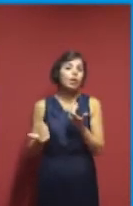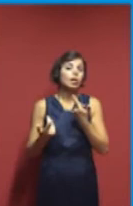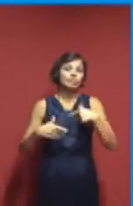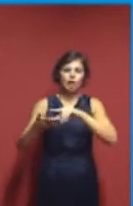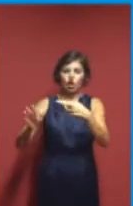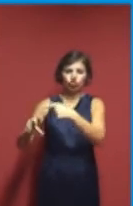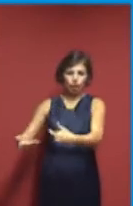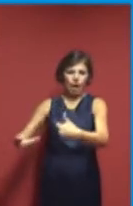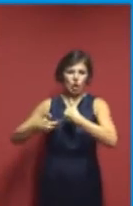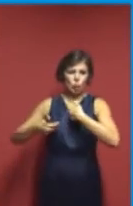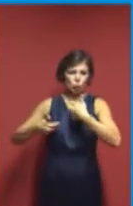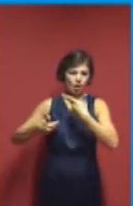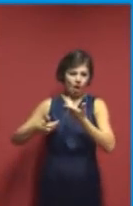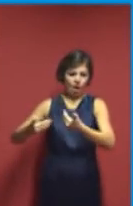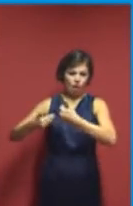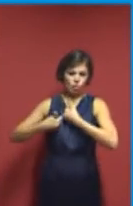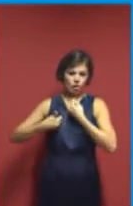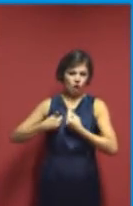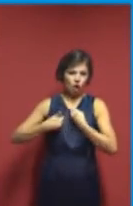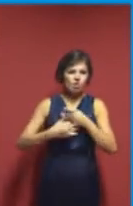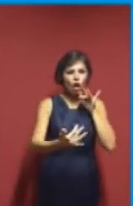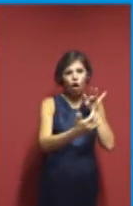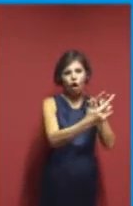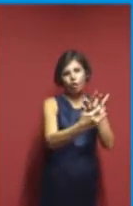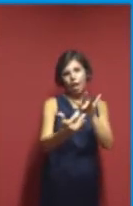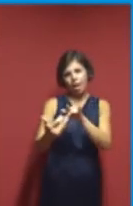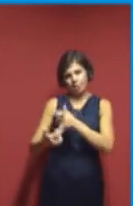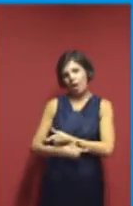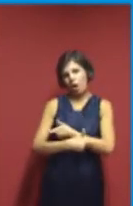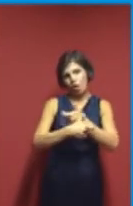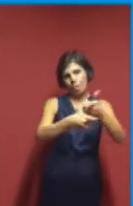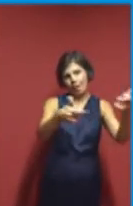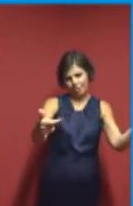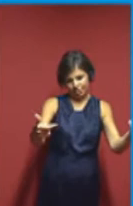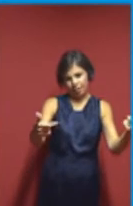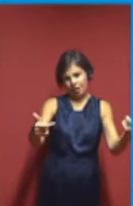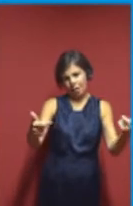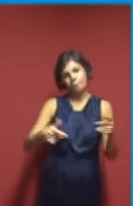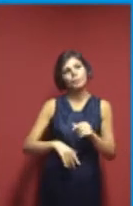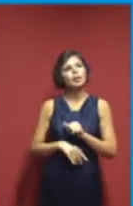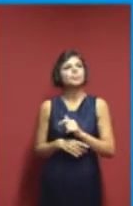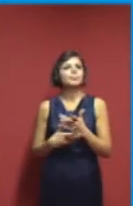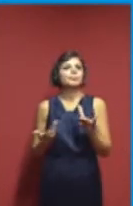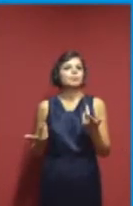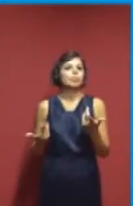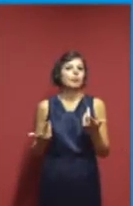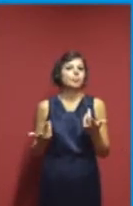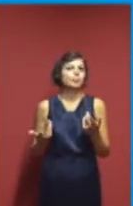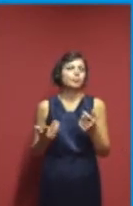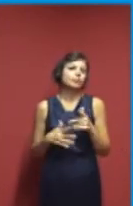establish and have those social connections, not only in the small spaces where we are actually active, but across the